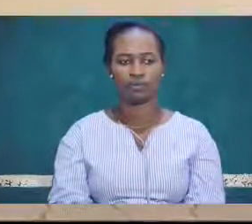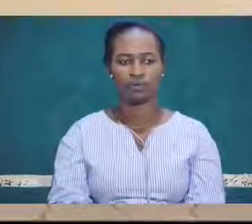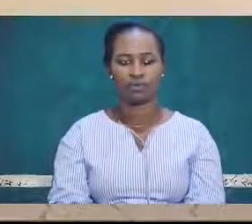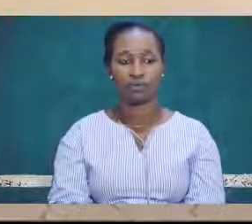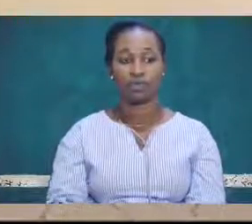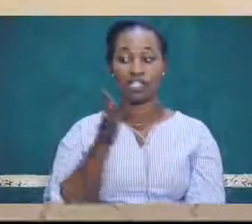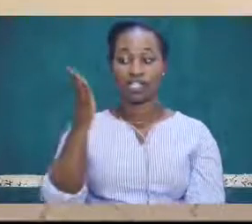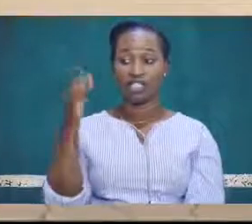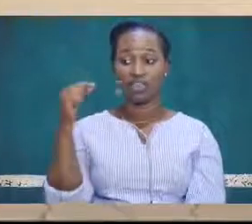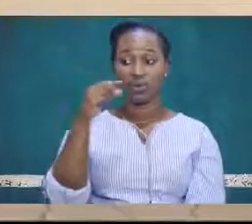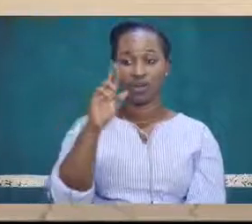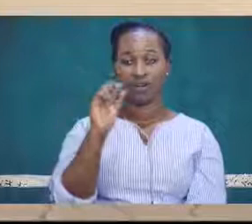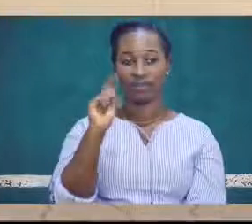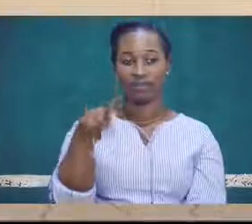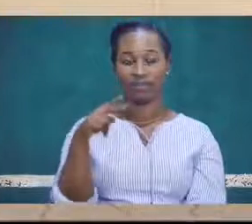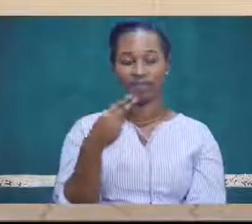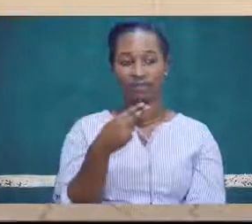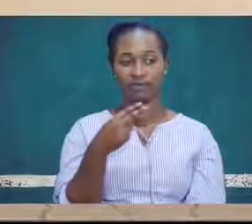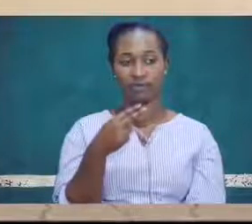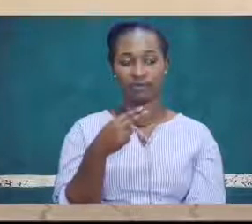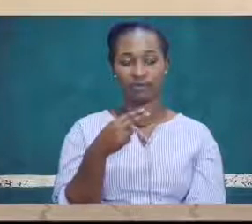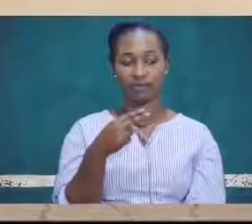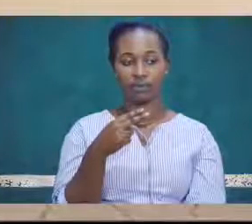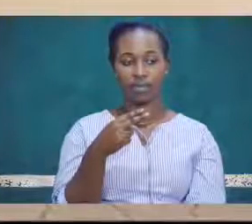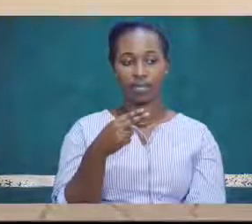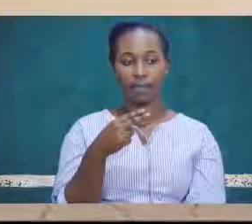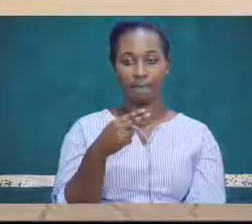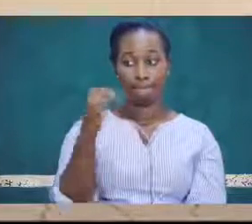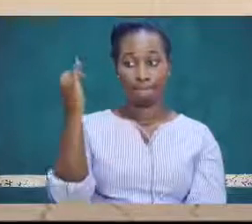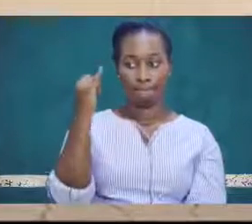So this graph, the graph for